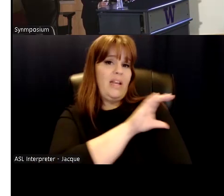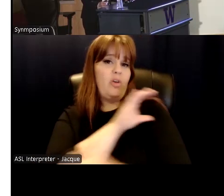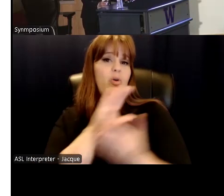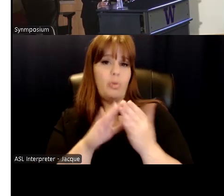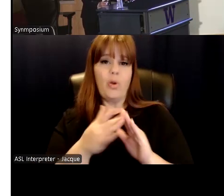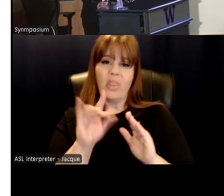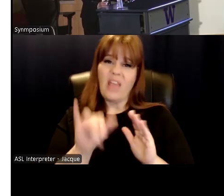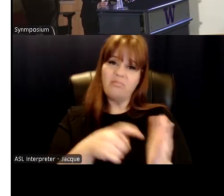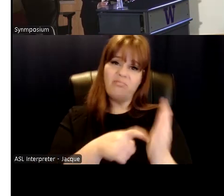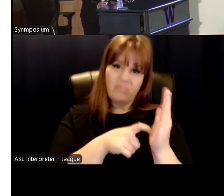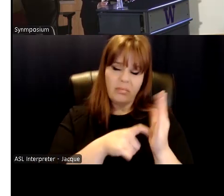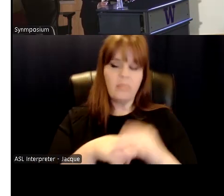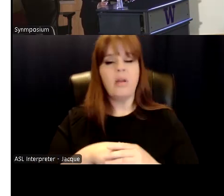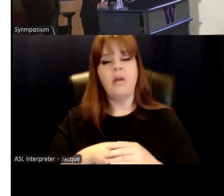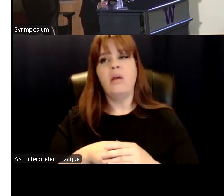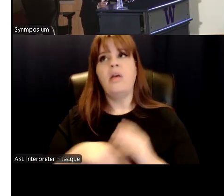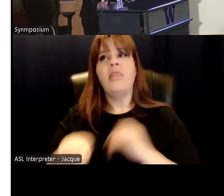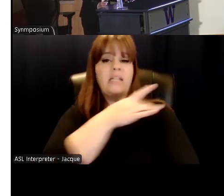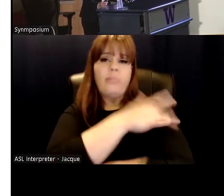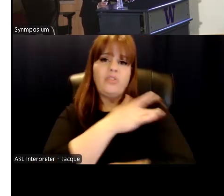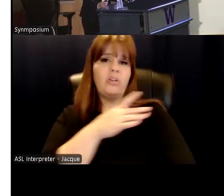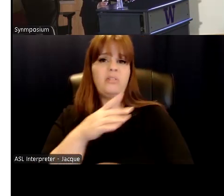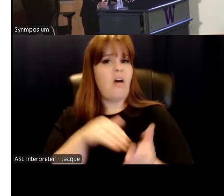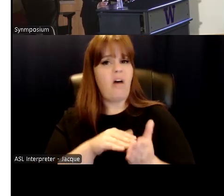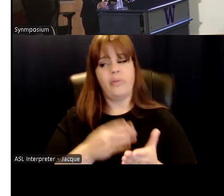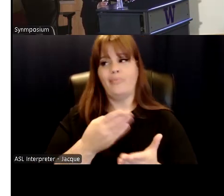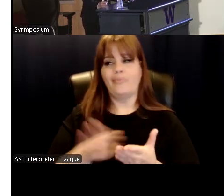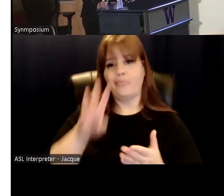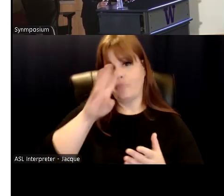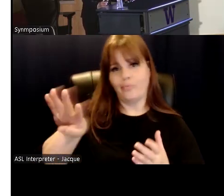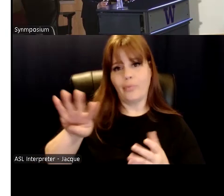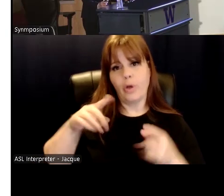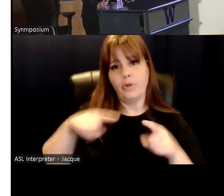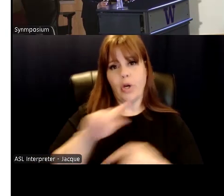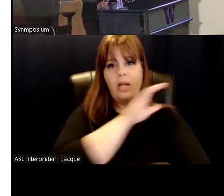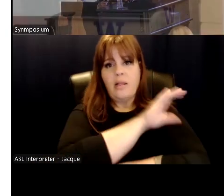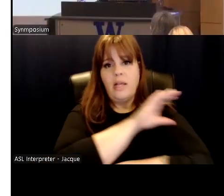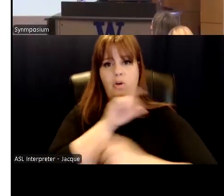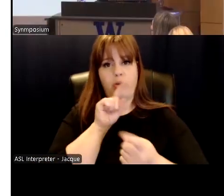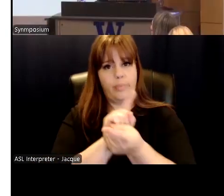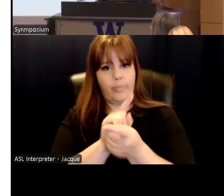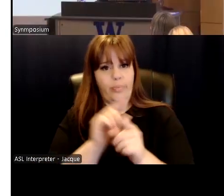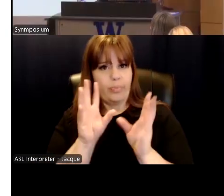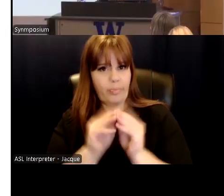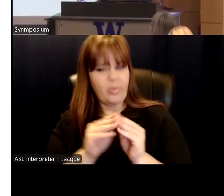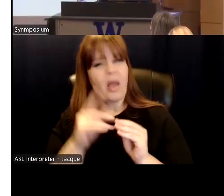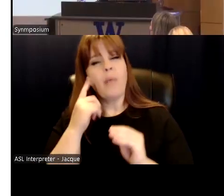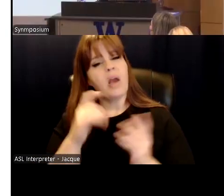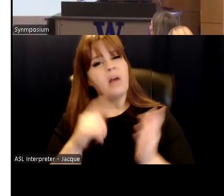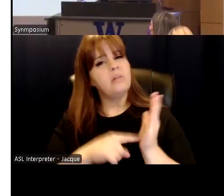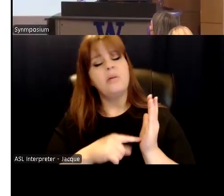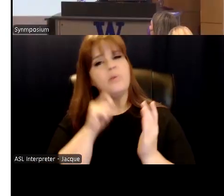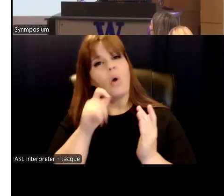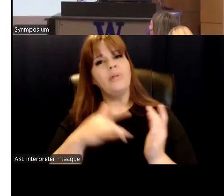patients oftentimes are dismissed during clinical encounters, and I think it's largely because these symptoms don't tend to fit into